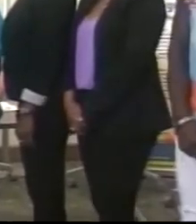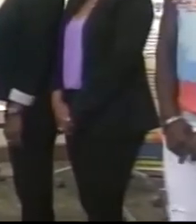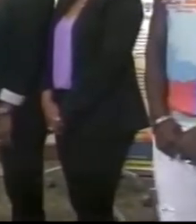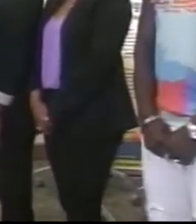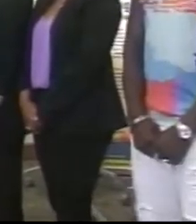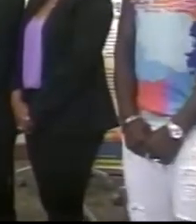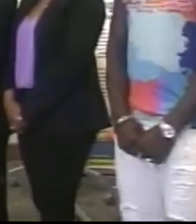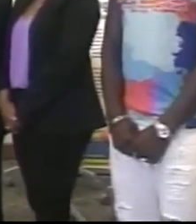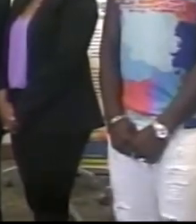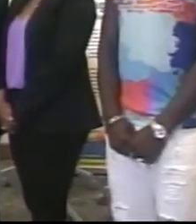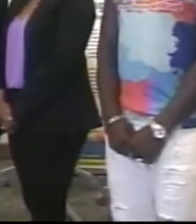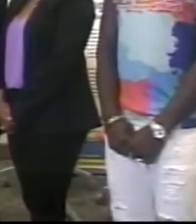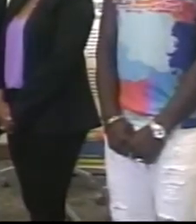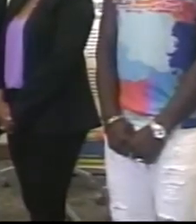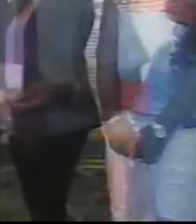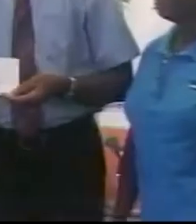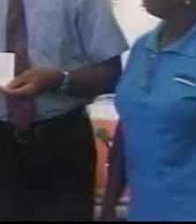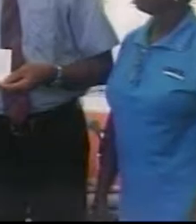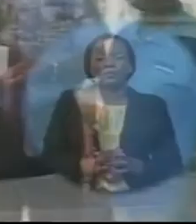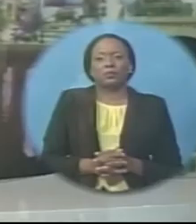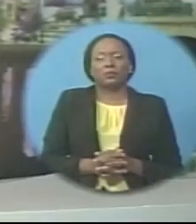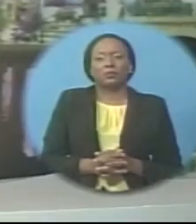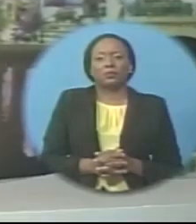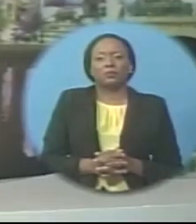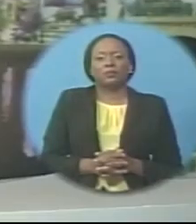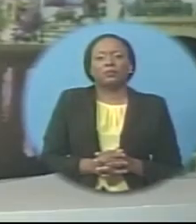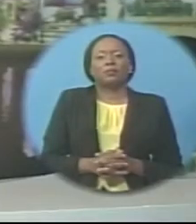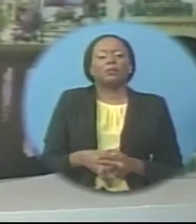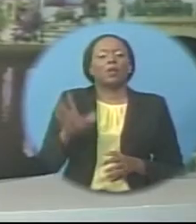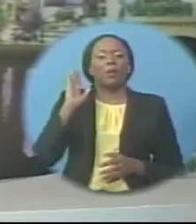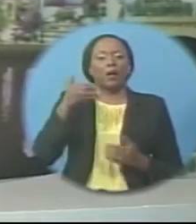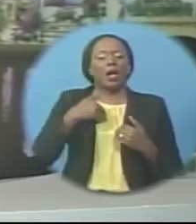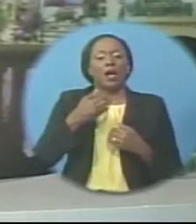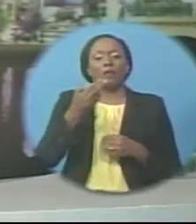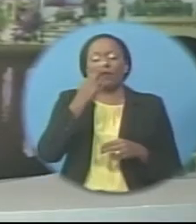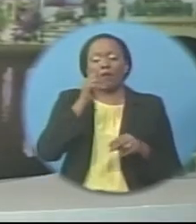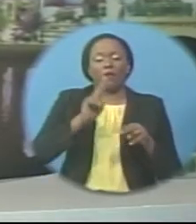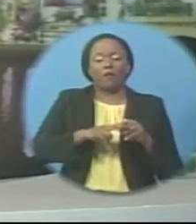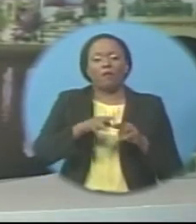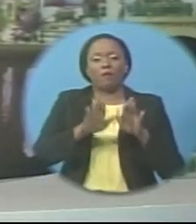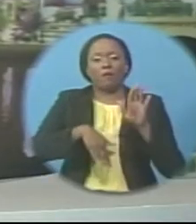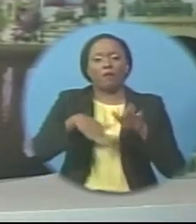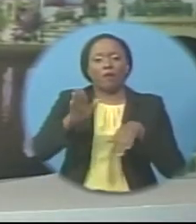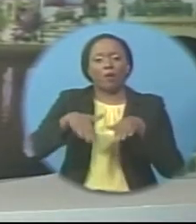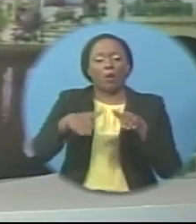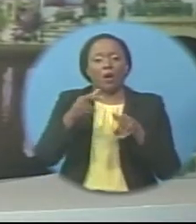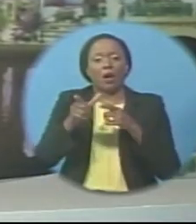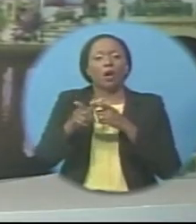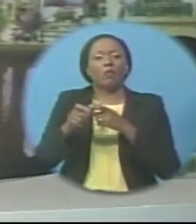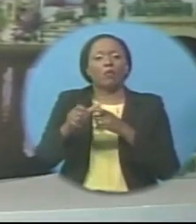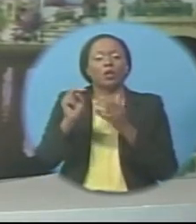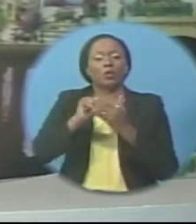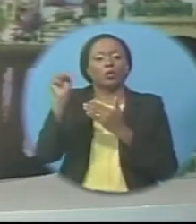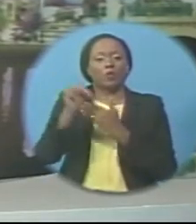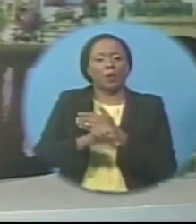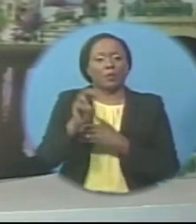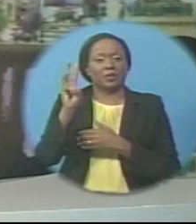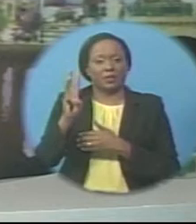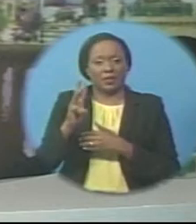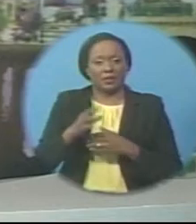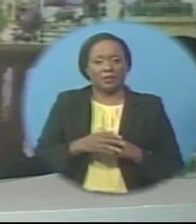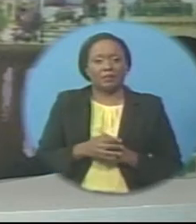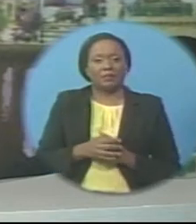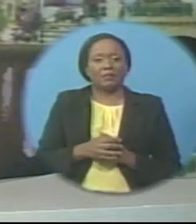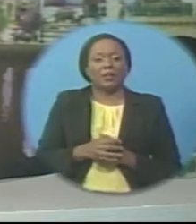run on November 6th, beginning at Massey and Warrens and ending at the Maria Holder Diabetes Center. CEO of the center,